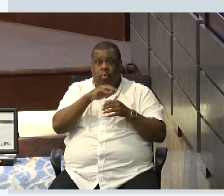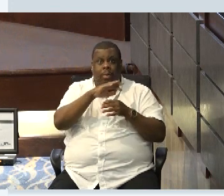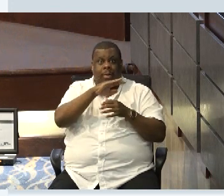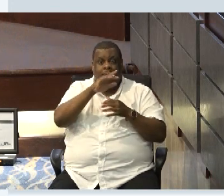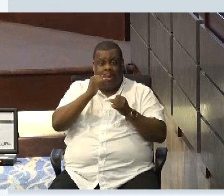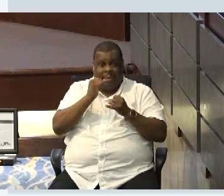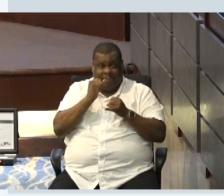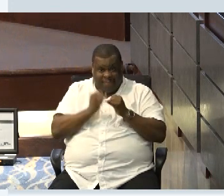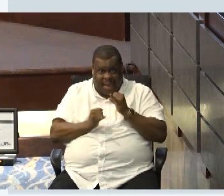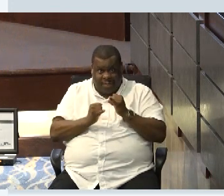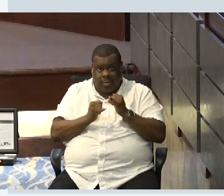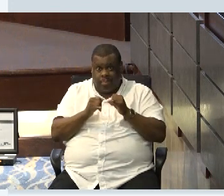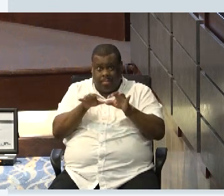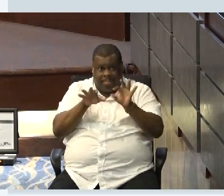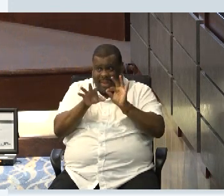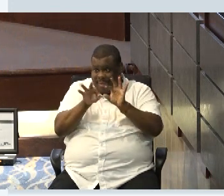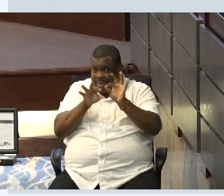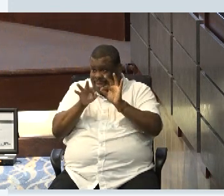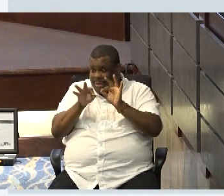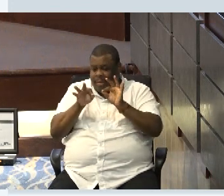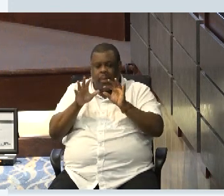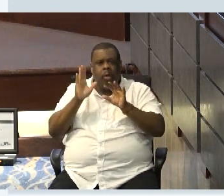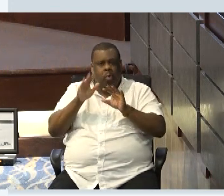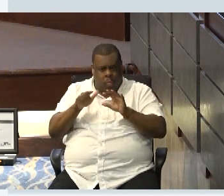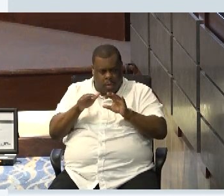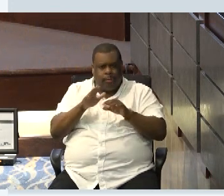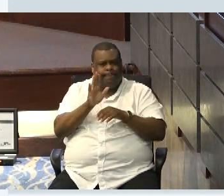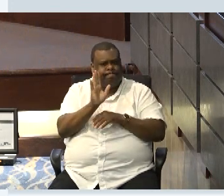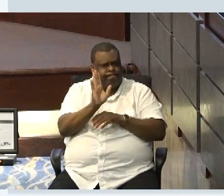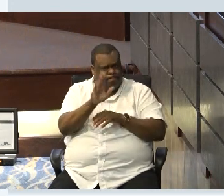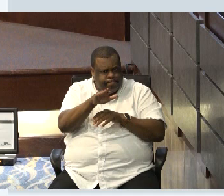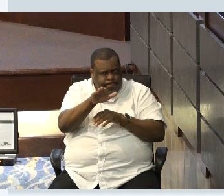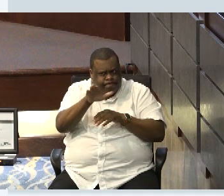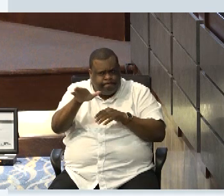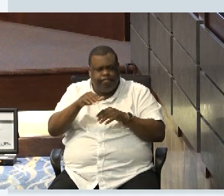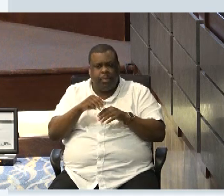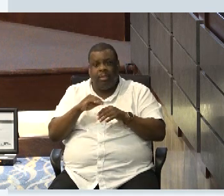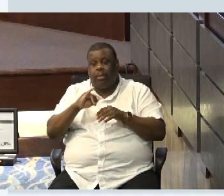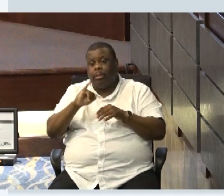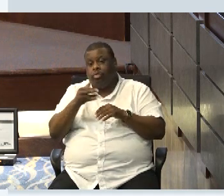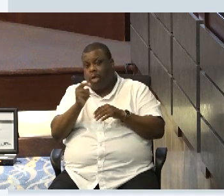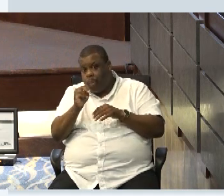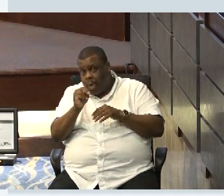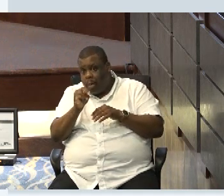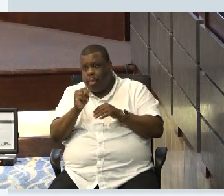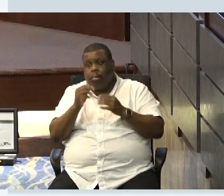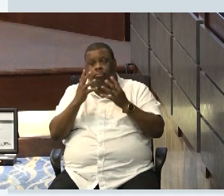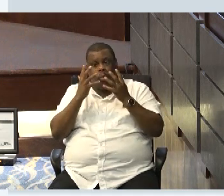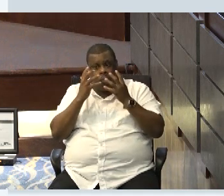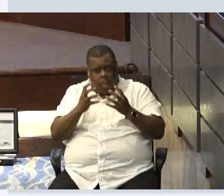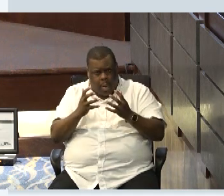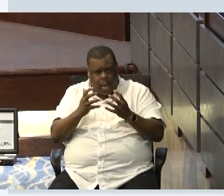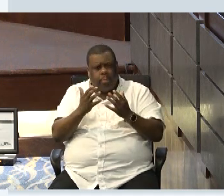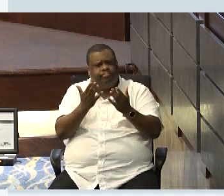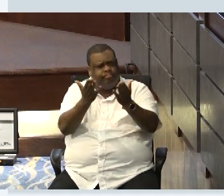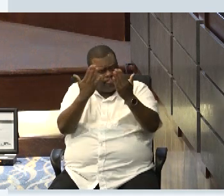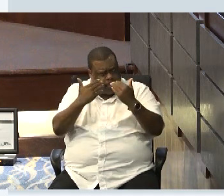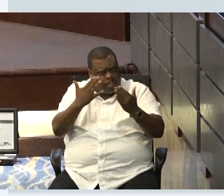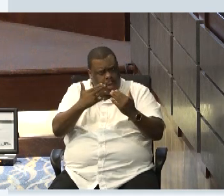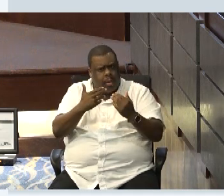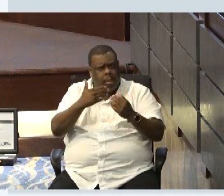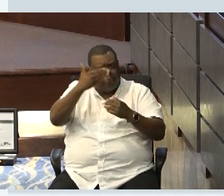the holidays in December. We'll be to that point to give them a heads up that in early January we want to be interviewing them face to